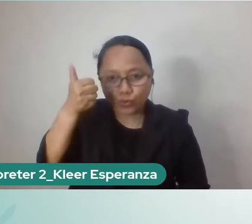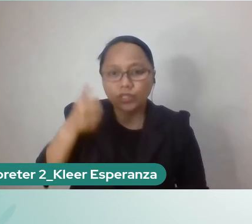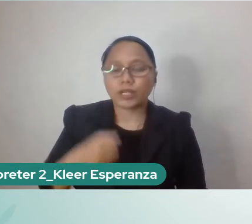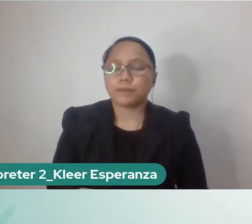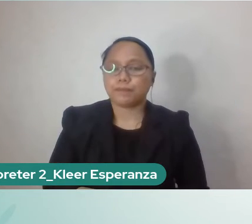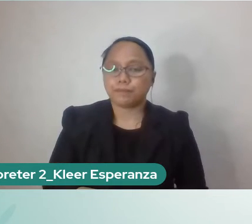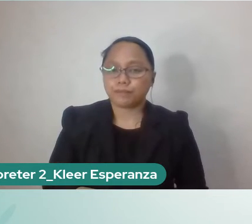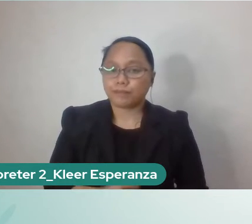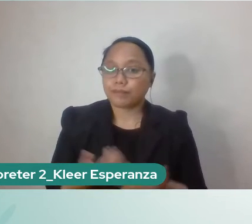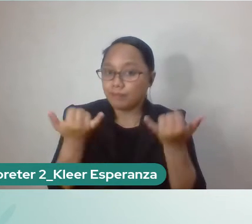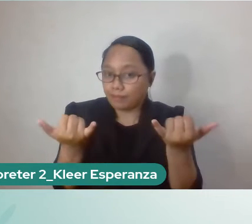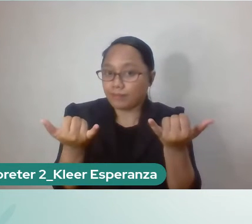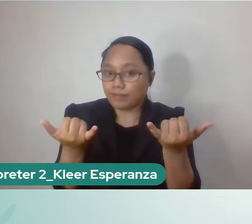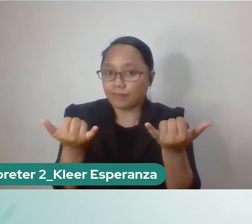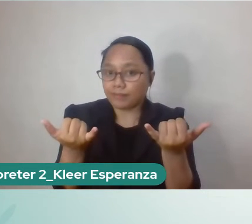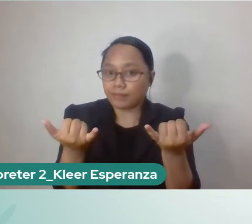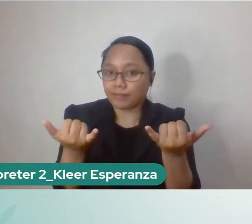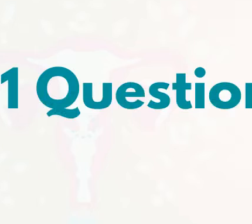quiz,